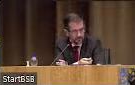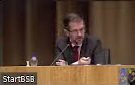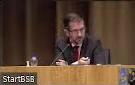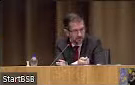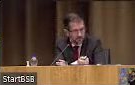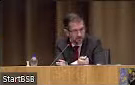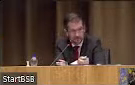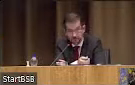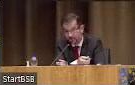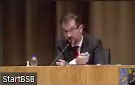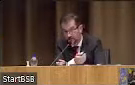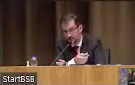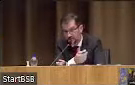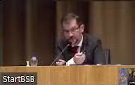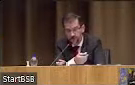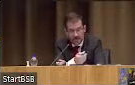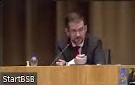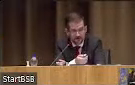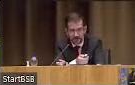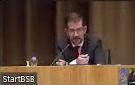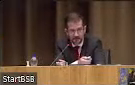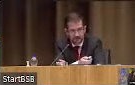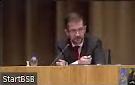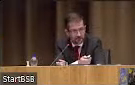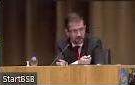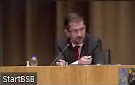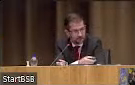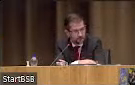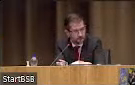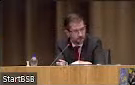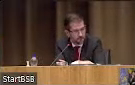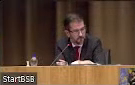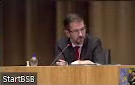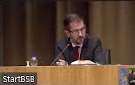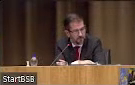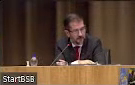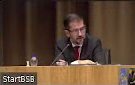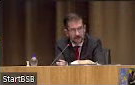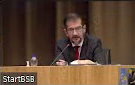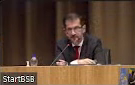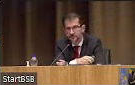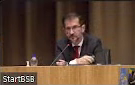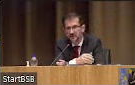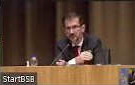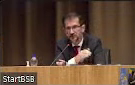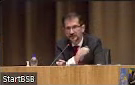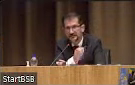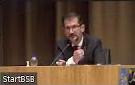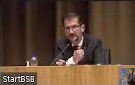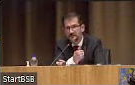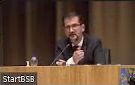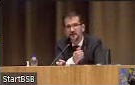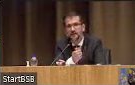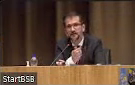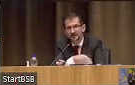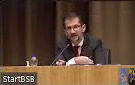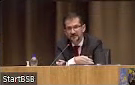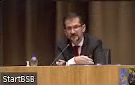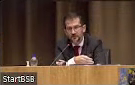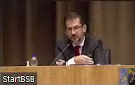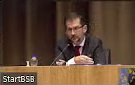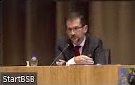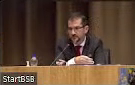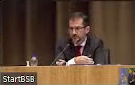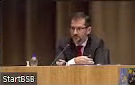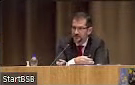what we have in our reports of preliminary results. In this context of the